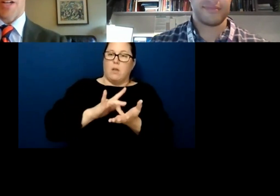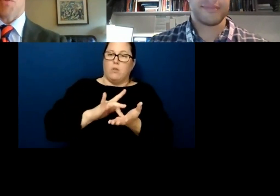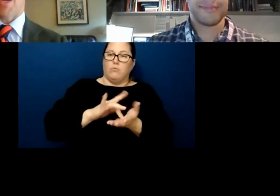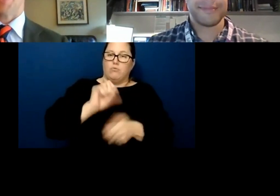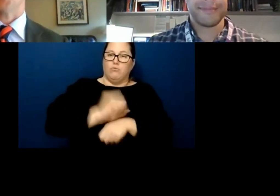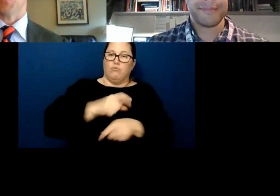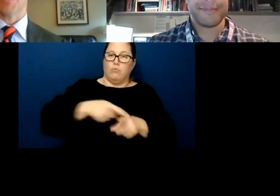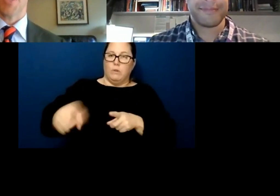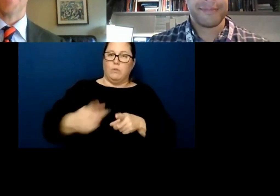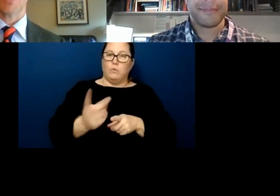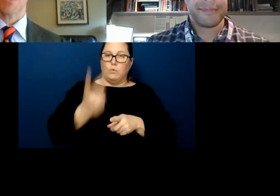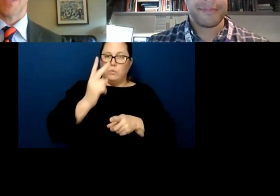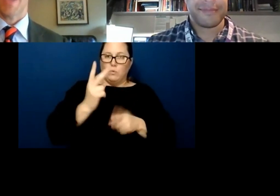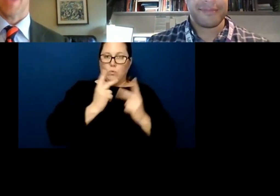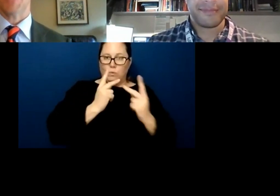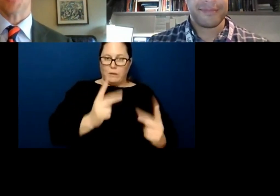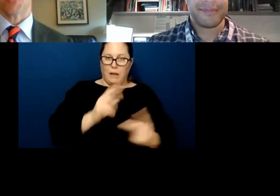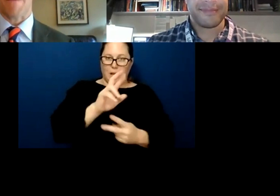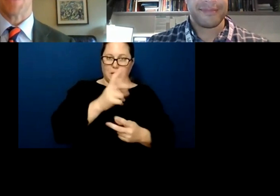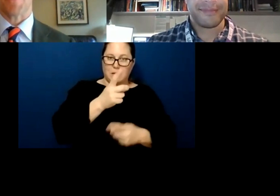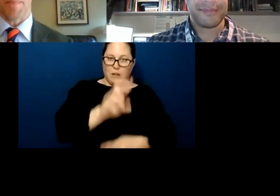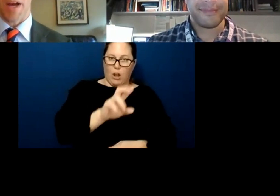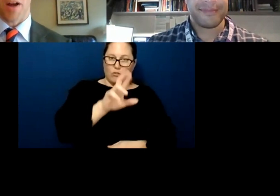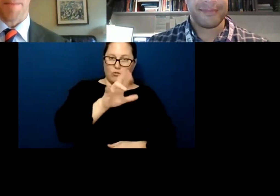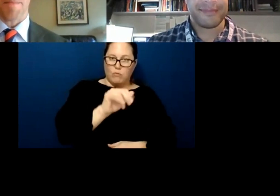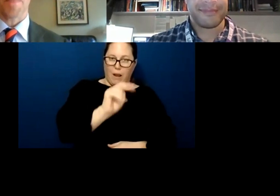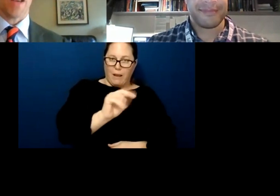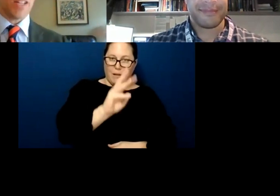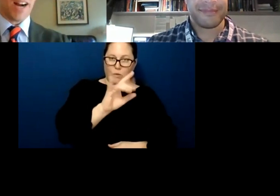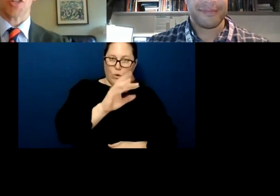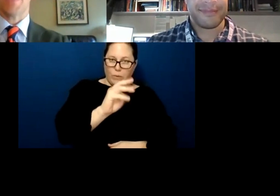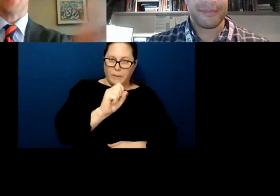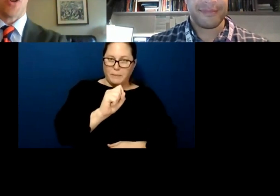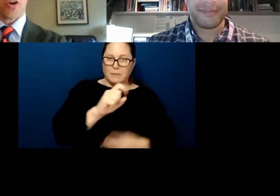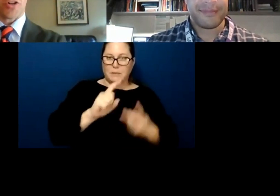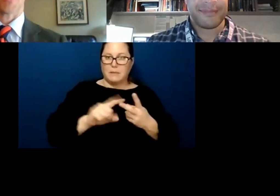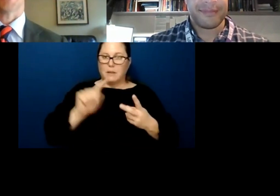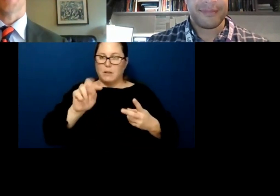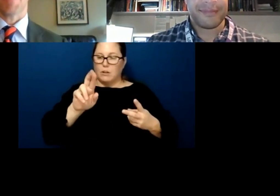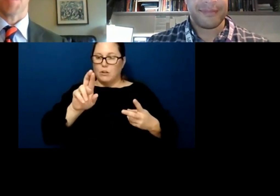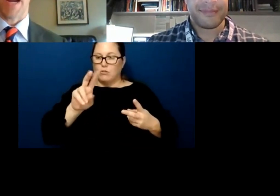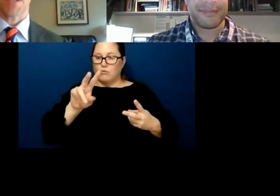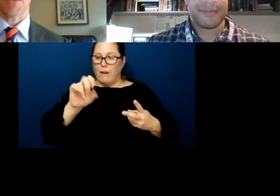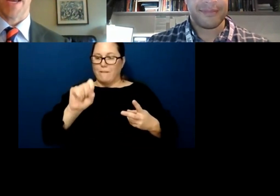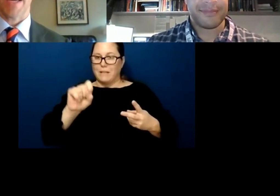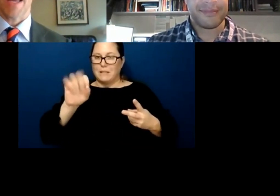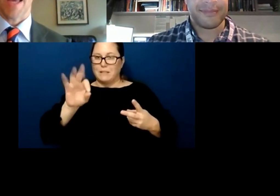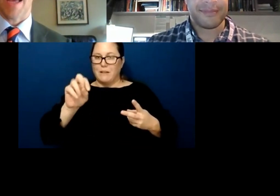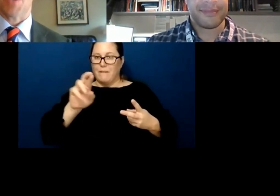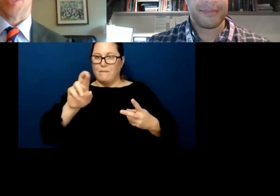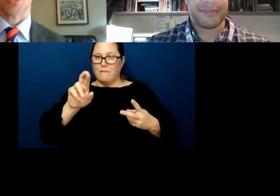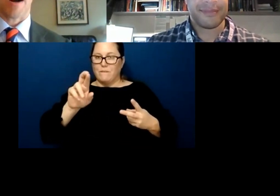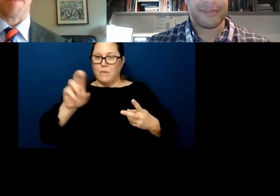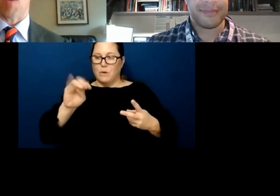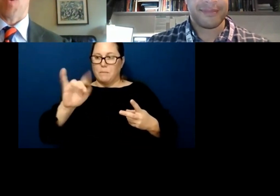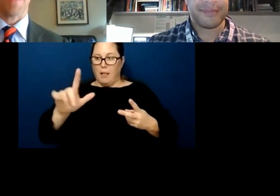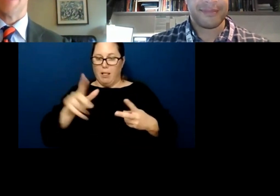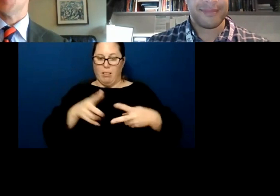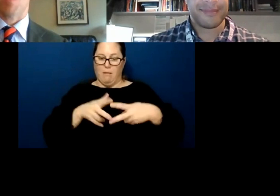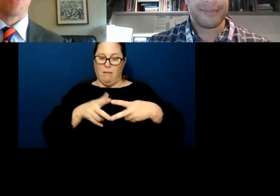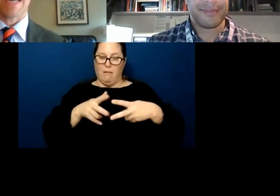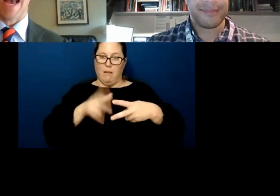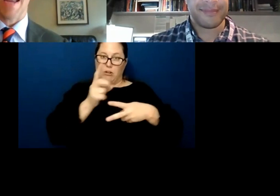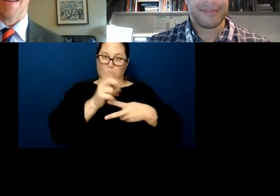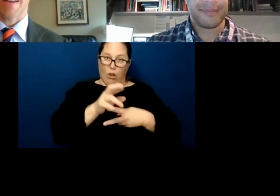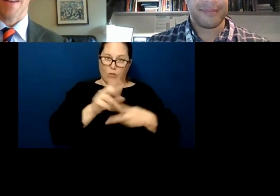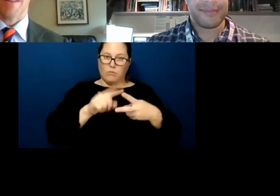today, Dr. Ryan Williams and Mr. Travis Fermil, a doctor and a nurse, respectively. And they're going to talk about what